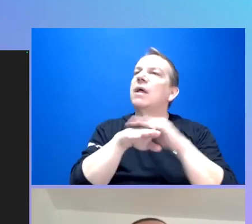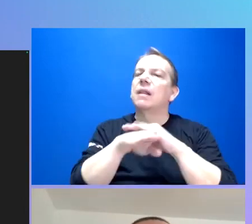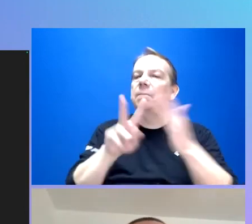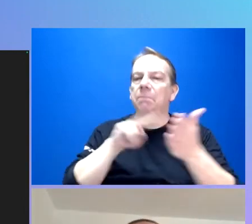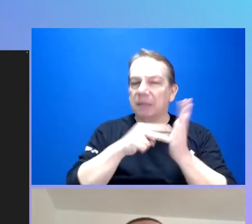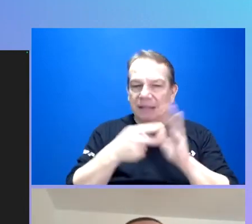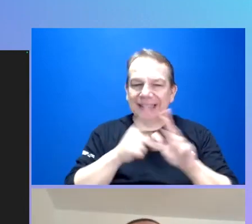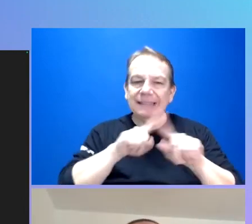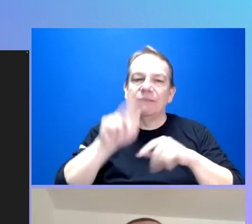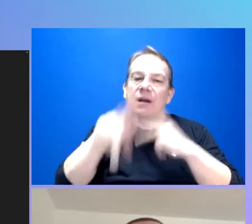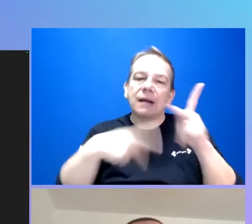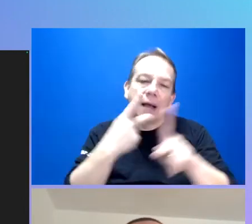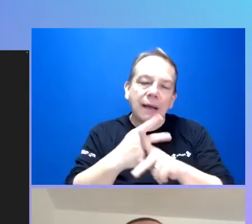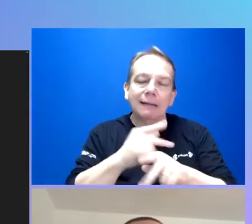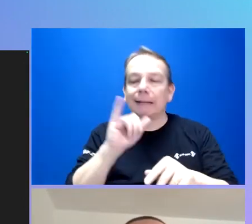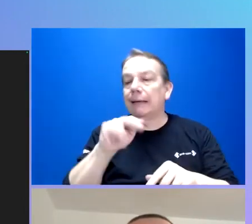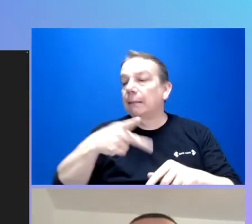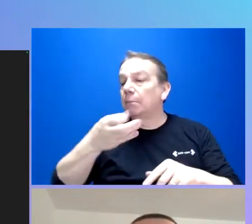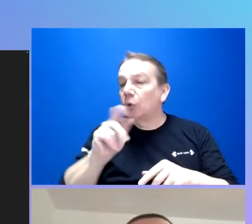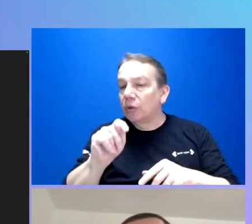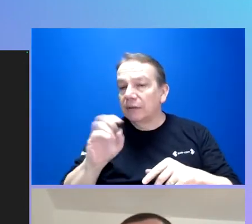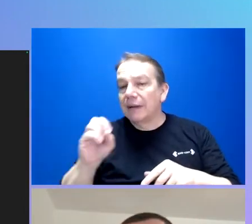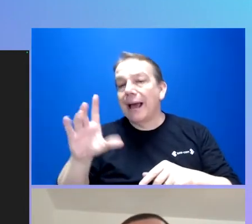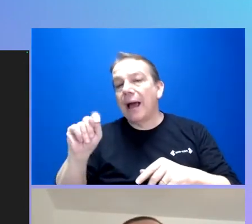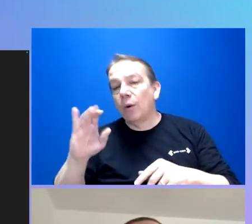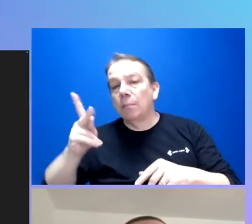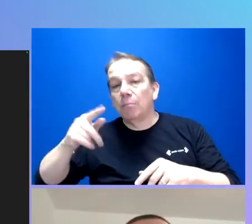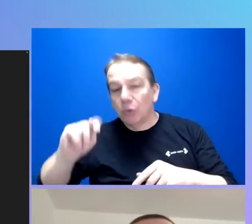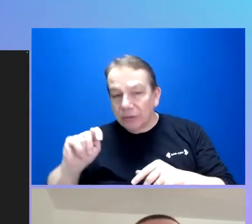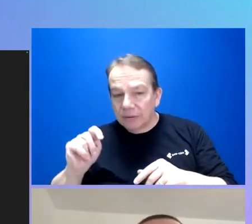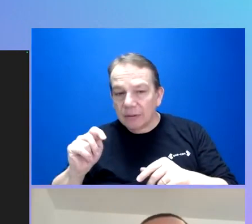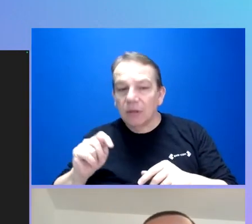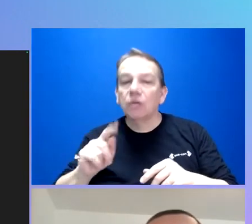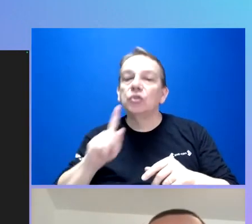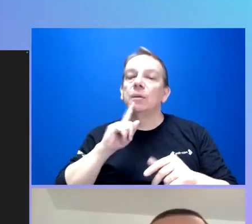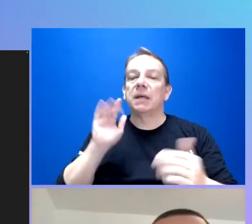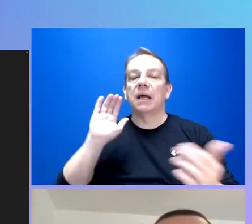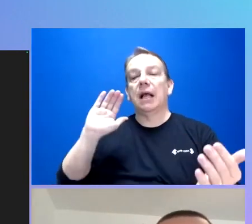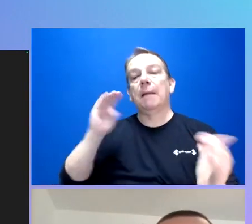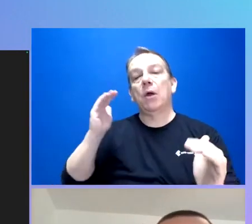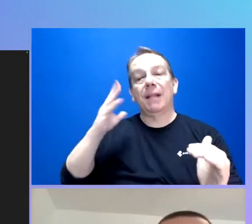the different kinds of input and output should make a comparable experience possible.